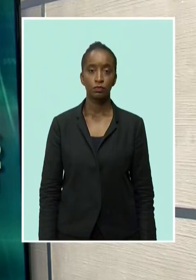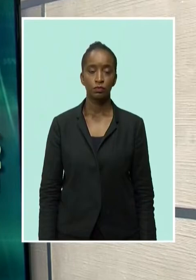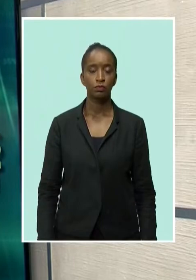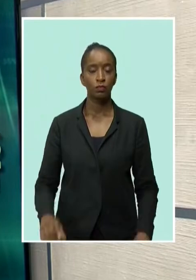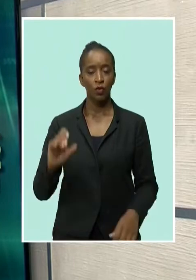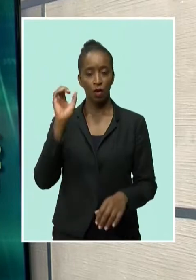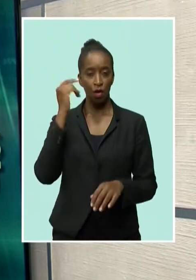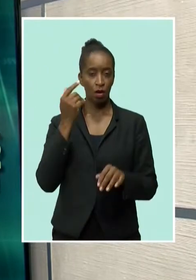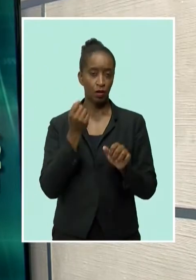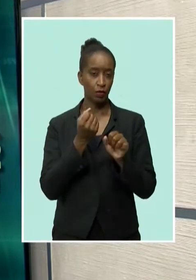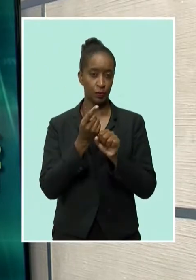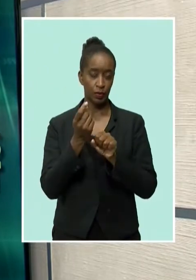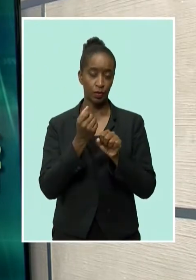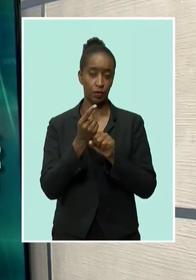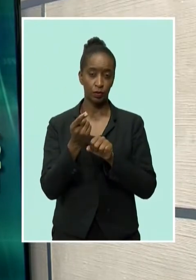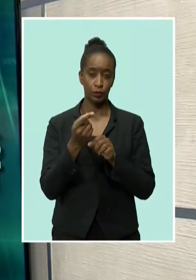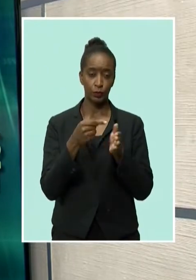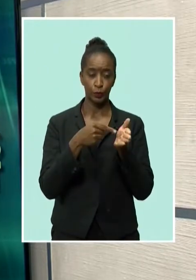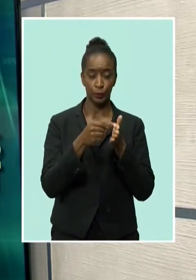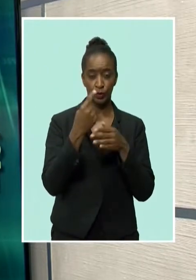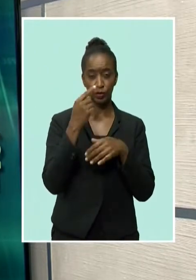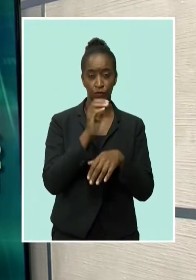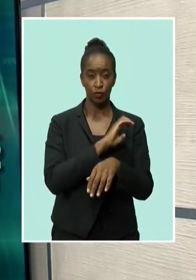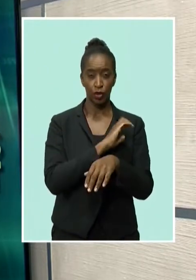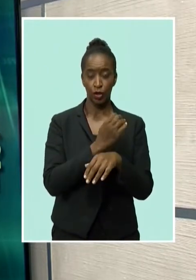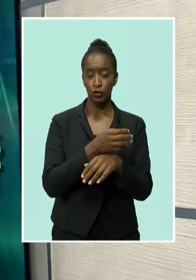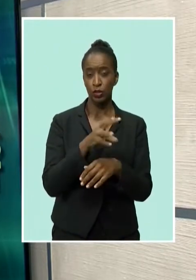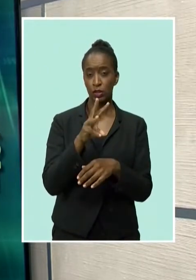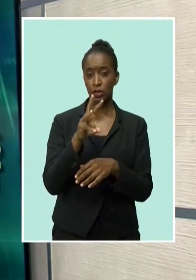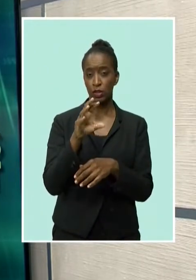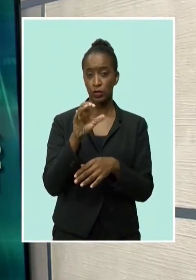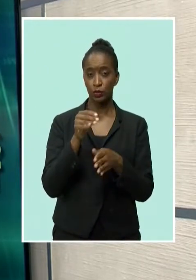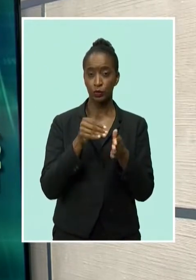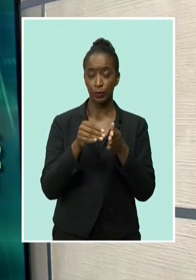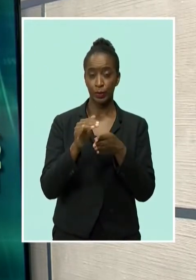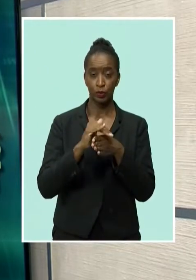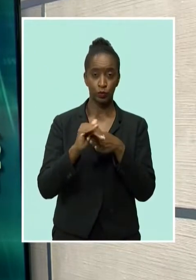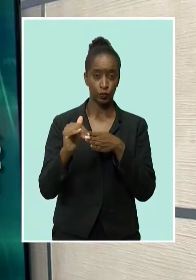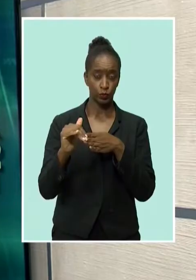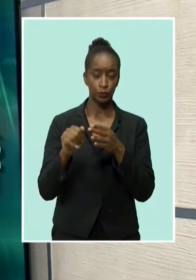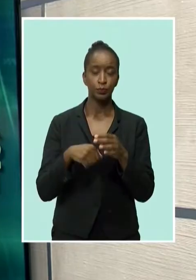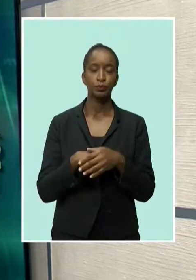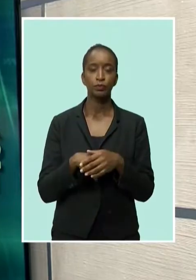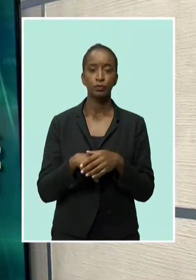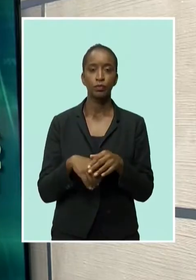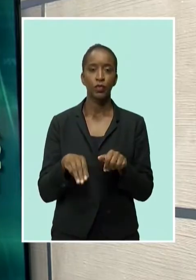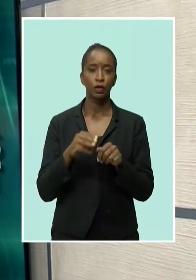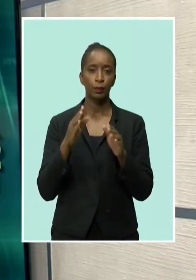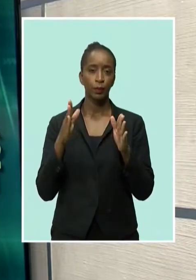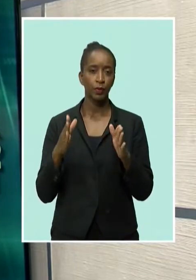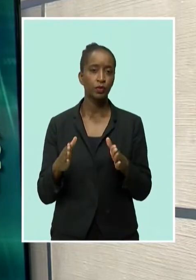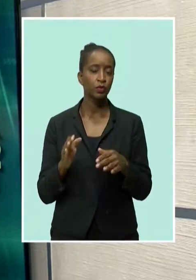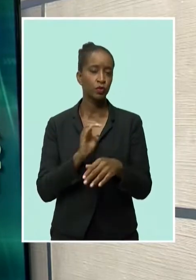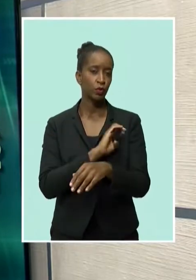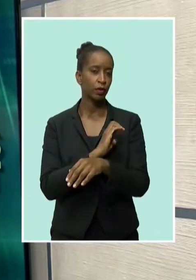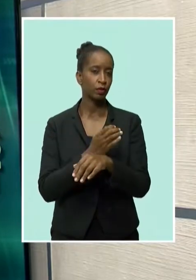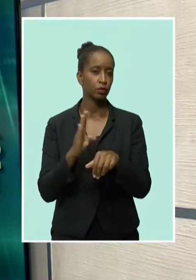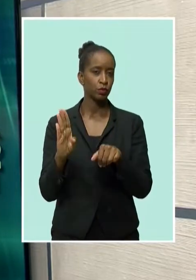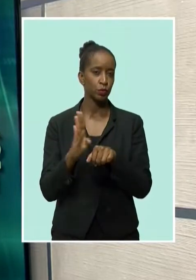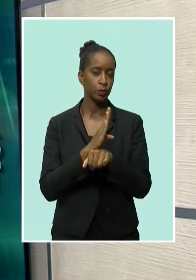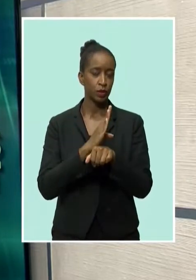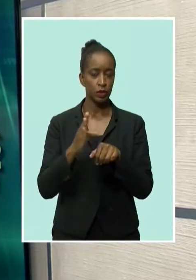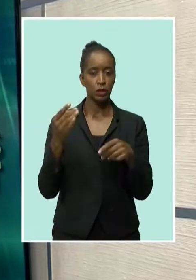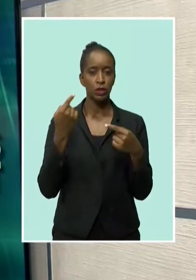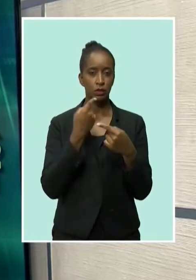Government's annual energy bill is $600 million. Word of this from Minister of State in the Ministry of Energy and Business, Sandra Husbands, at the unveiling